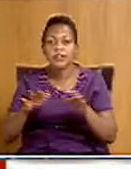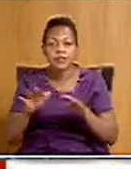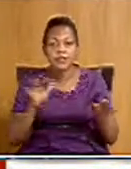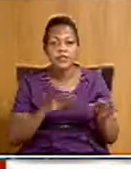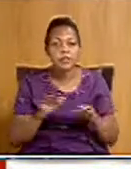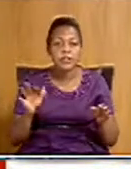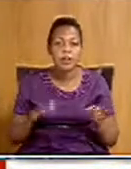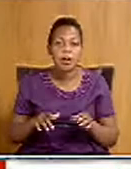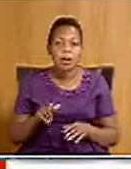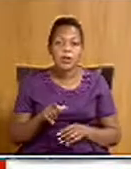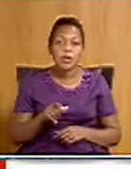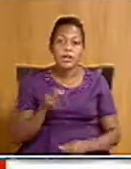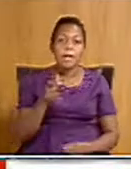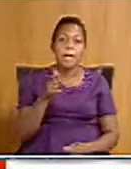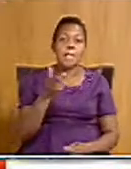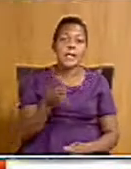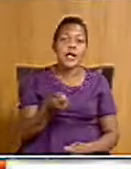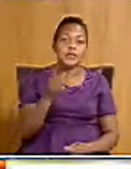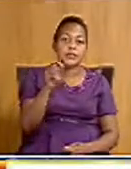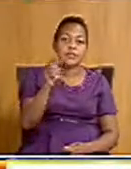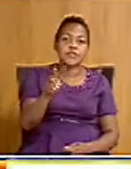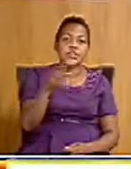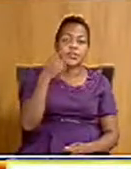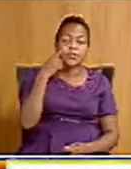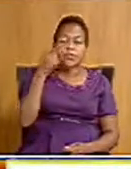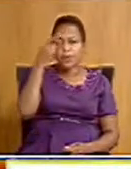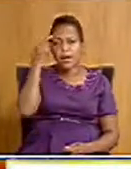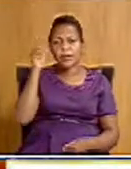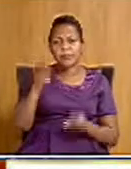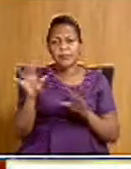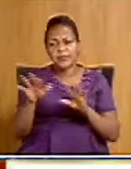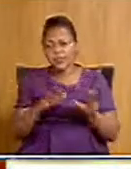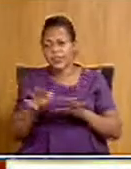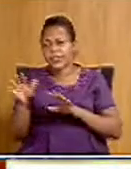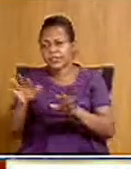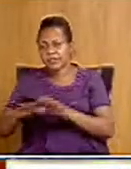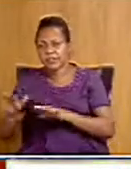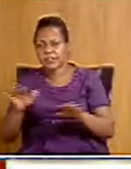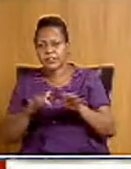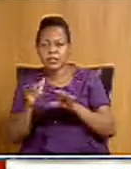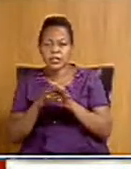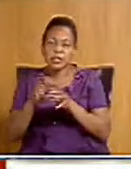You put on TV, you'll see black people suffering all over the world.